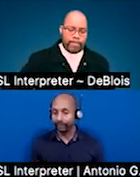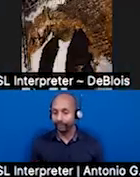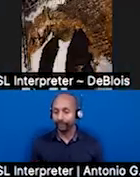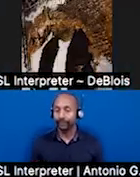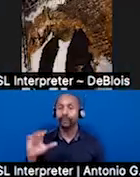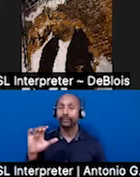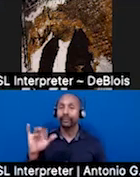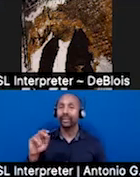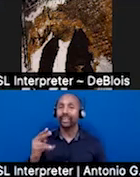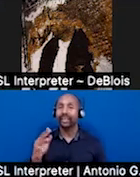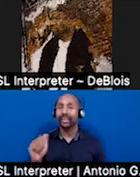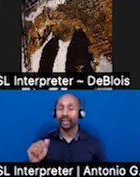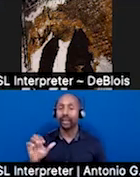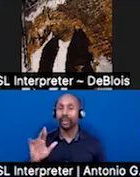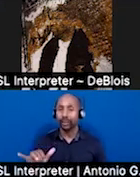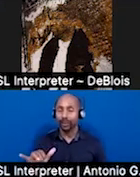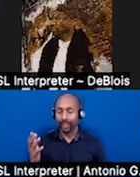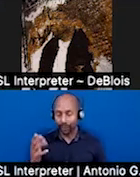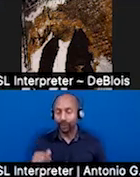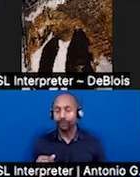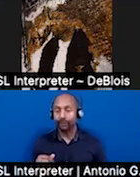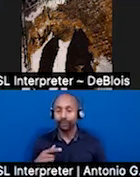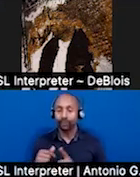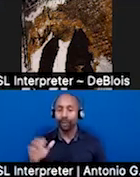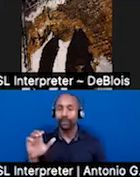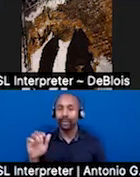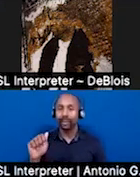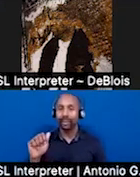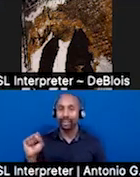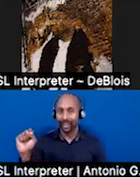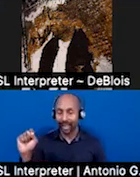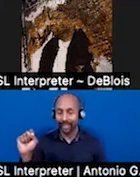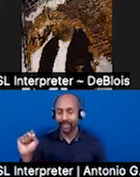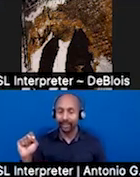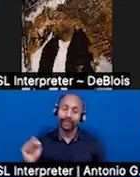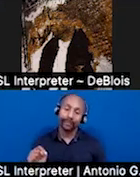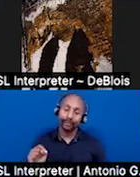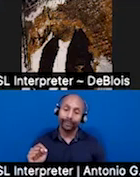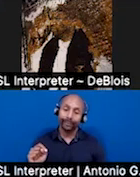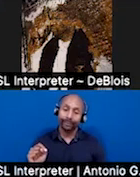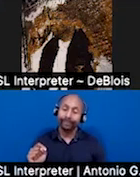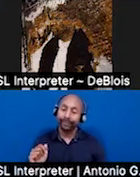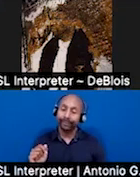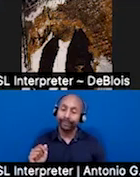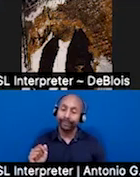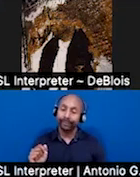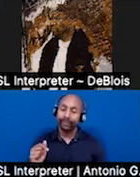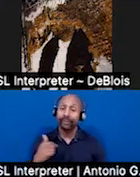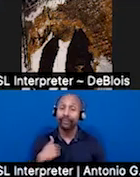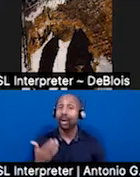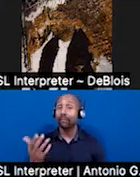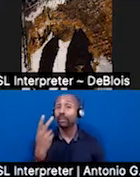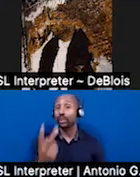This is Cynthia Curry from CAST, and I will offer up 2 technical